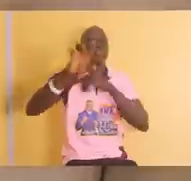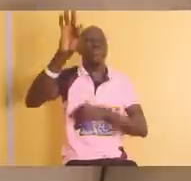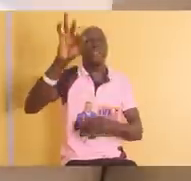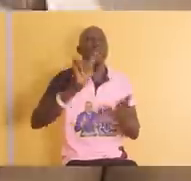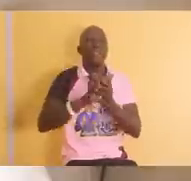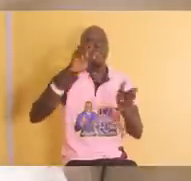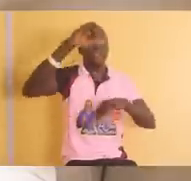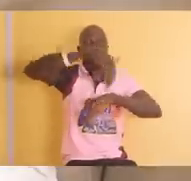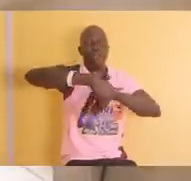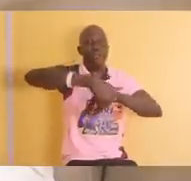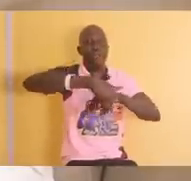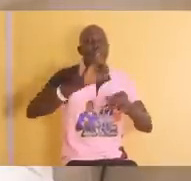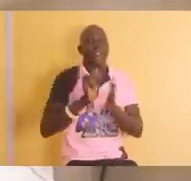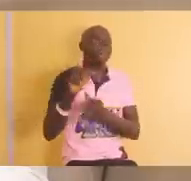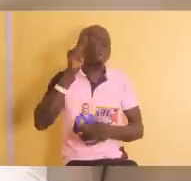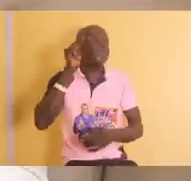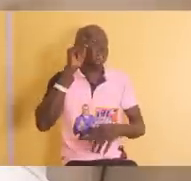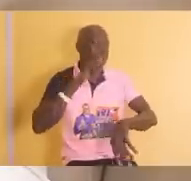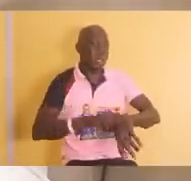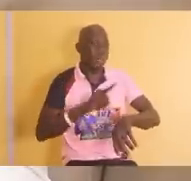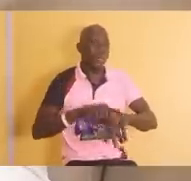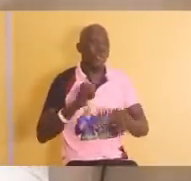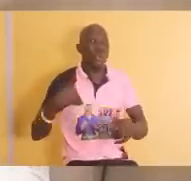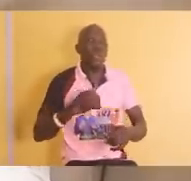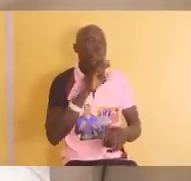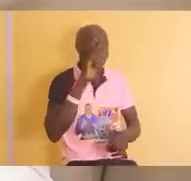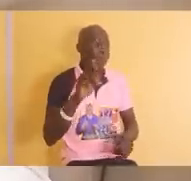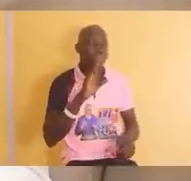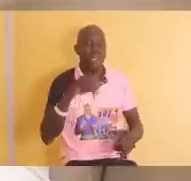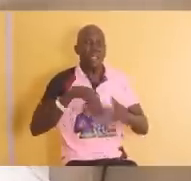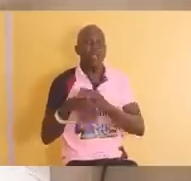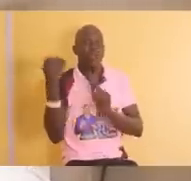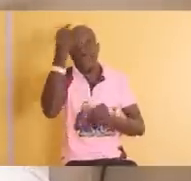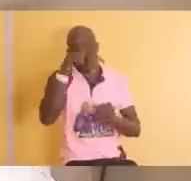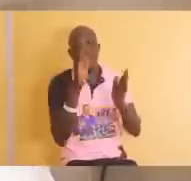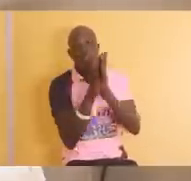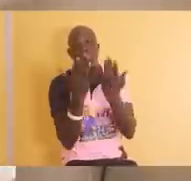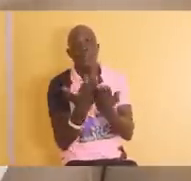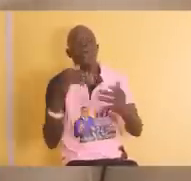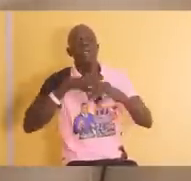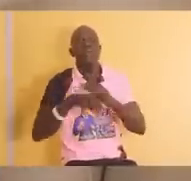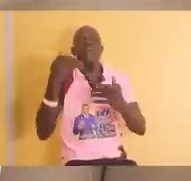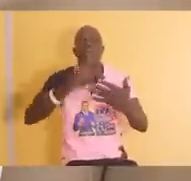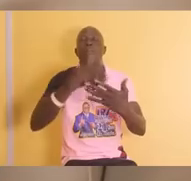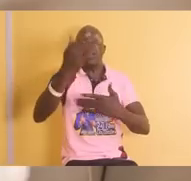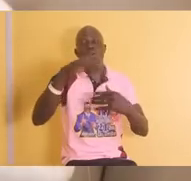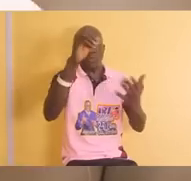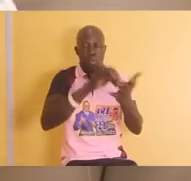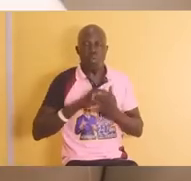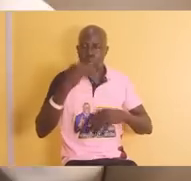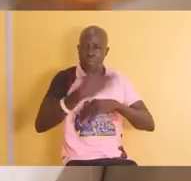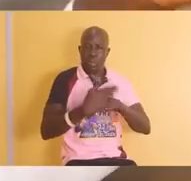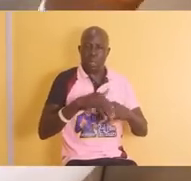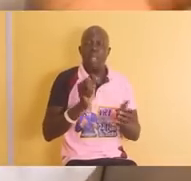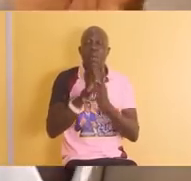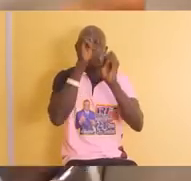ni asale Nigeria time amawa ni ori Facebook rapure di ti e adu